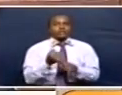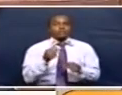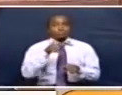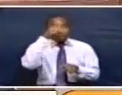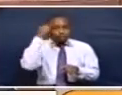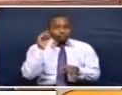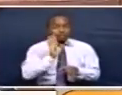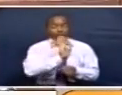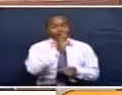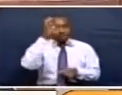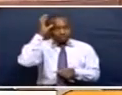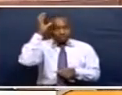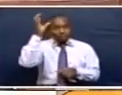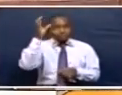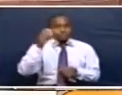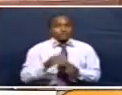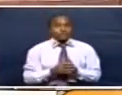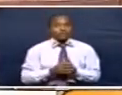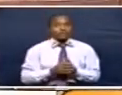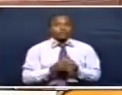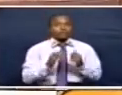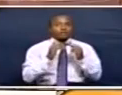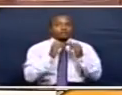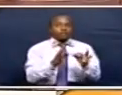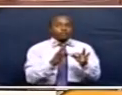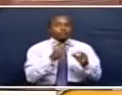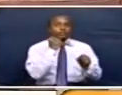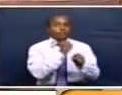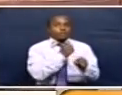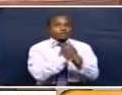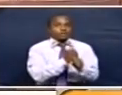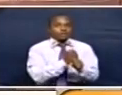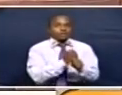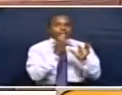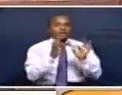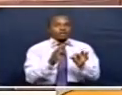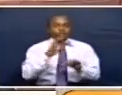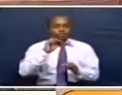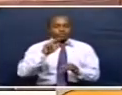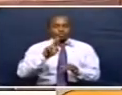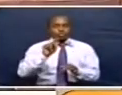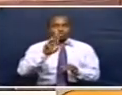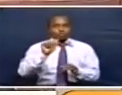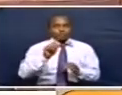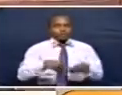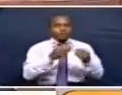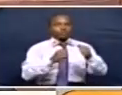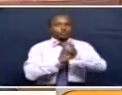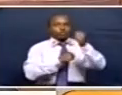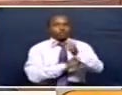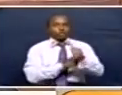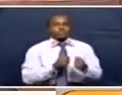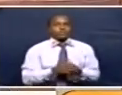his concept was, the Wiper concept was, if you work, if Mutua gives you scholarships and you go and give